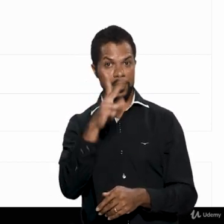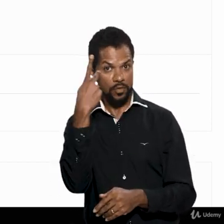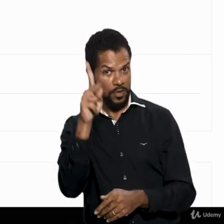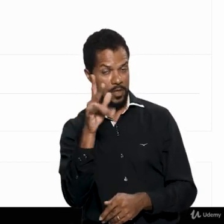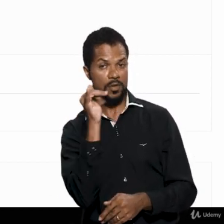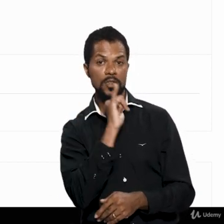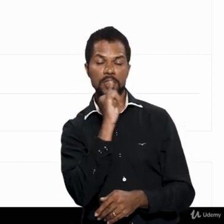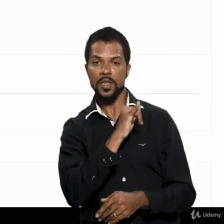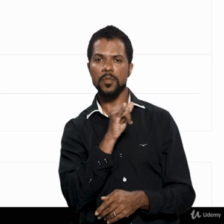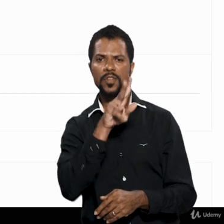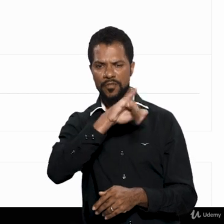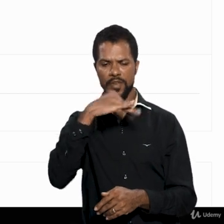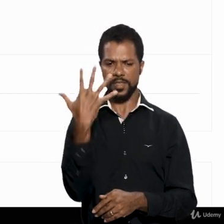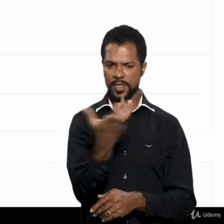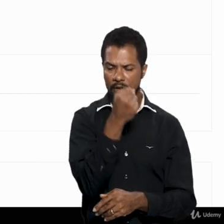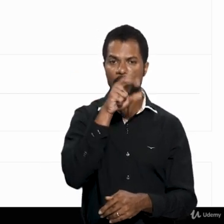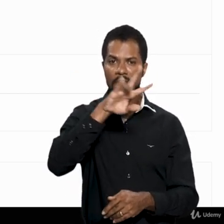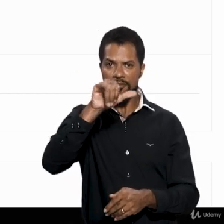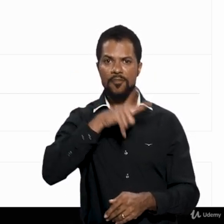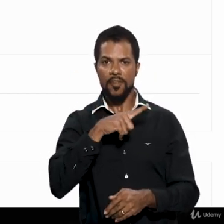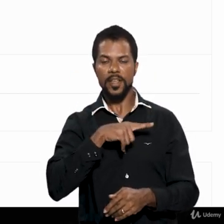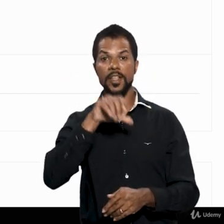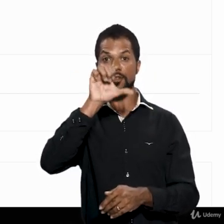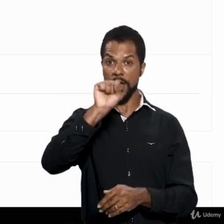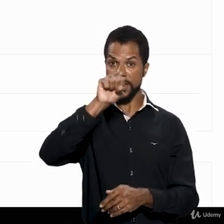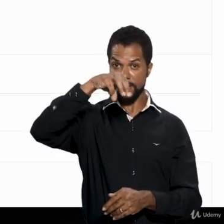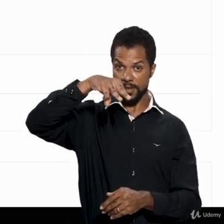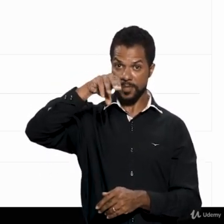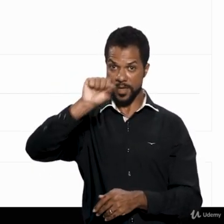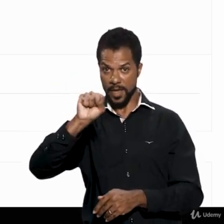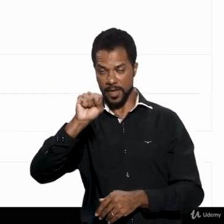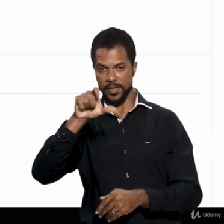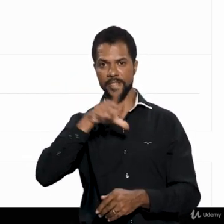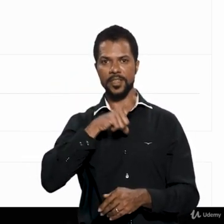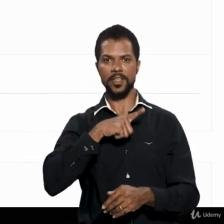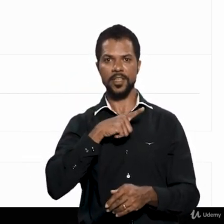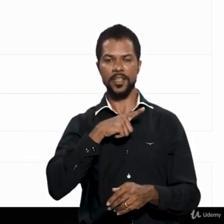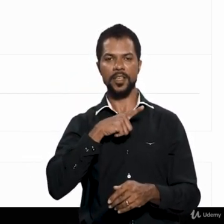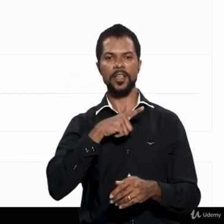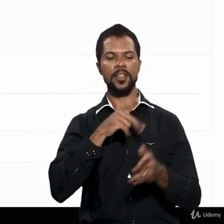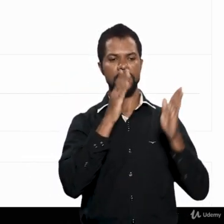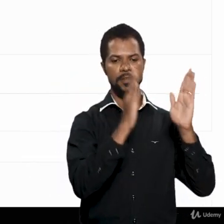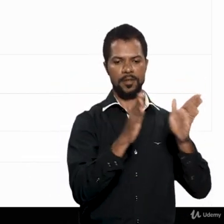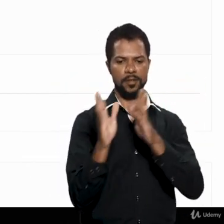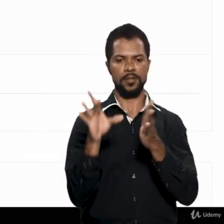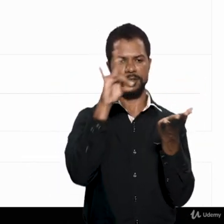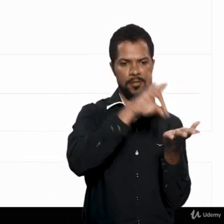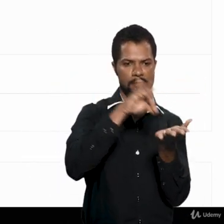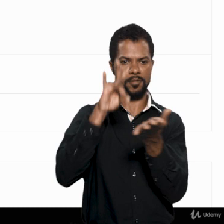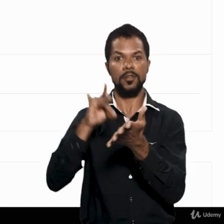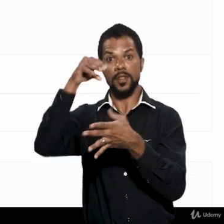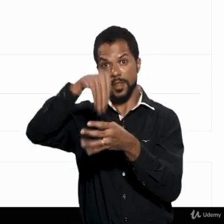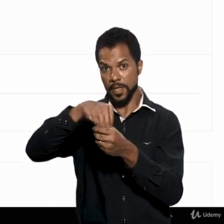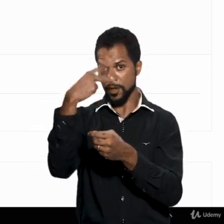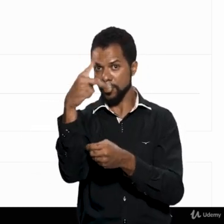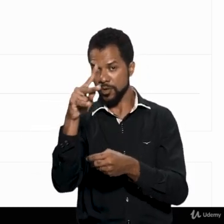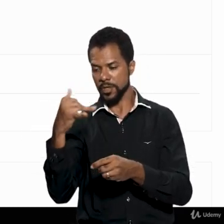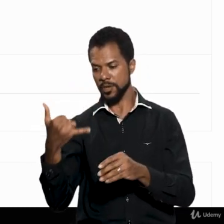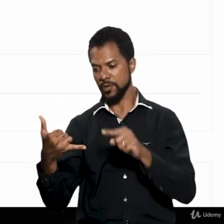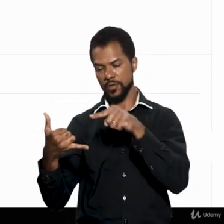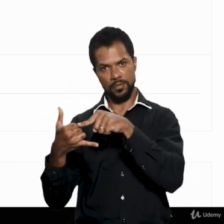code, and the number. So it's going to send you an SMS with the 2-step authentication,